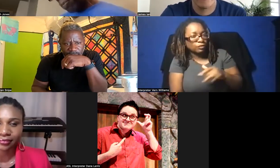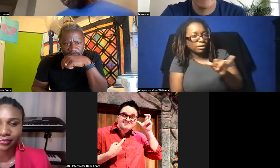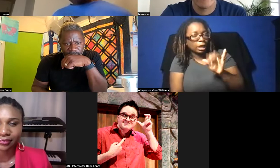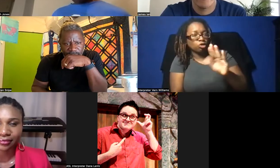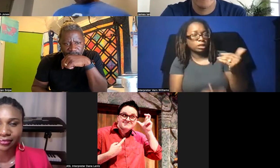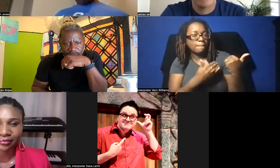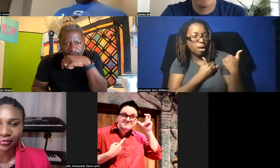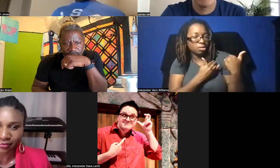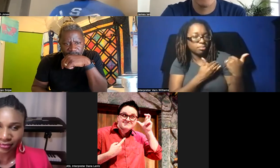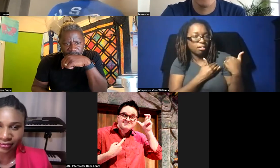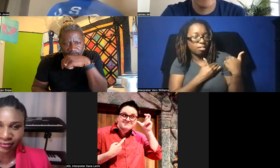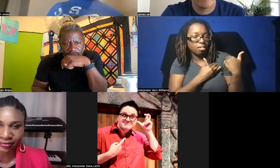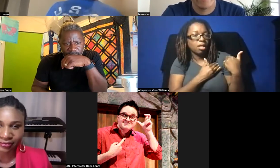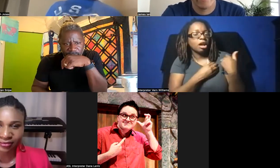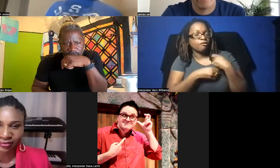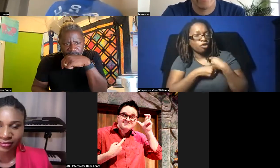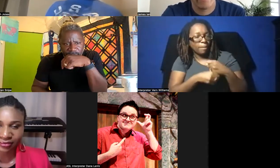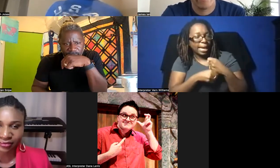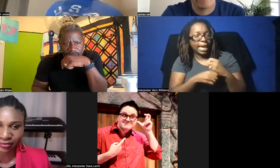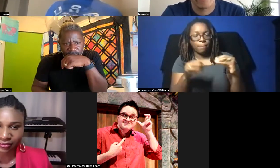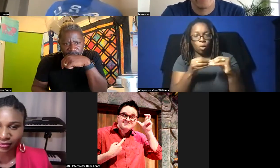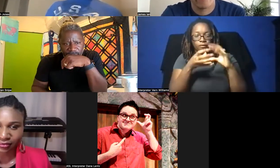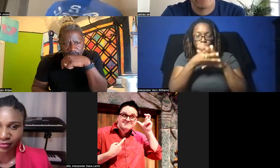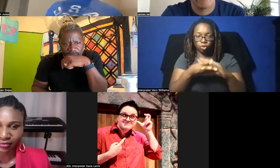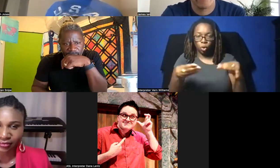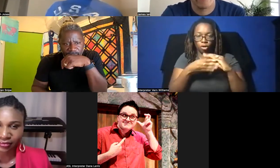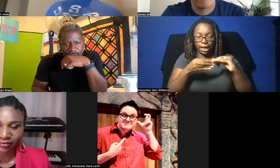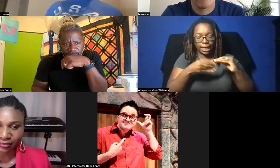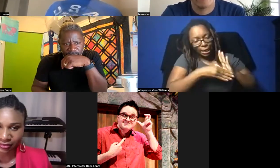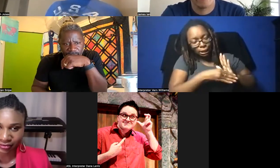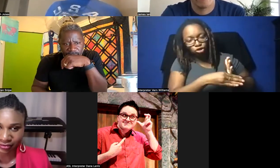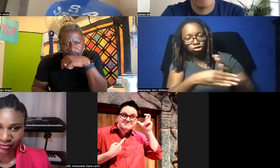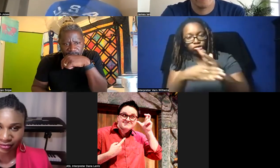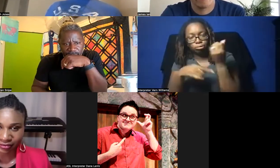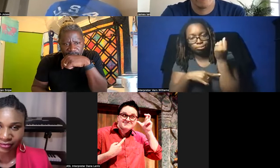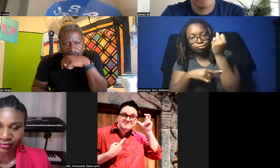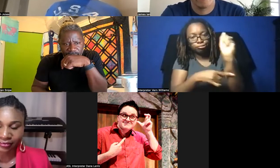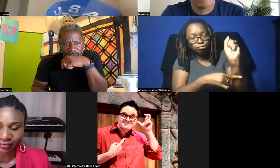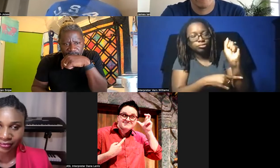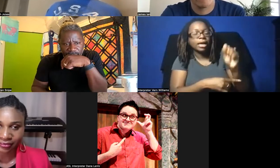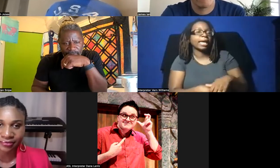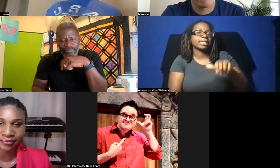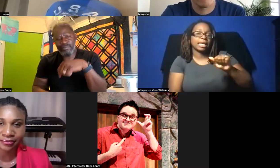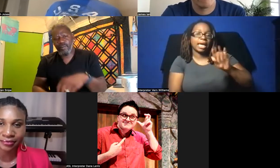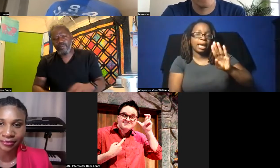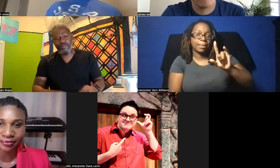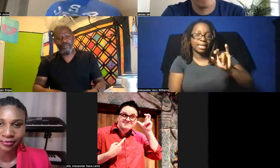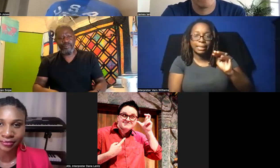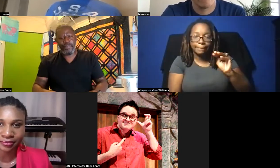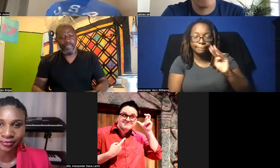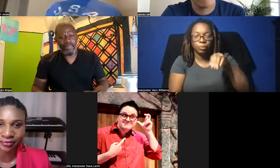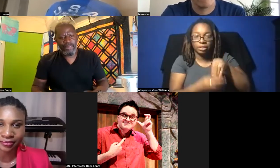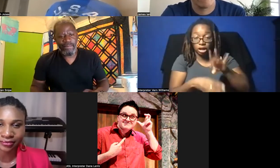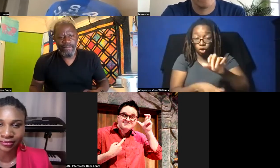some way for creating this narrative and taking a stance against ableism within your work?